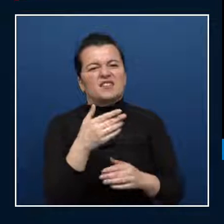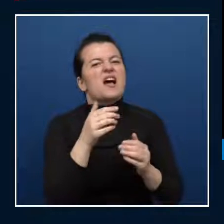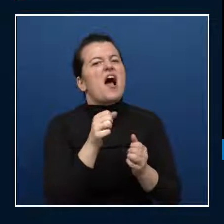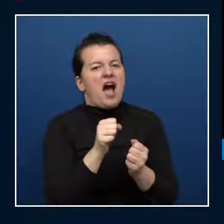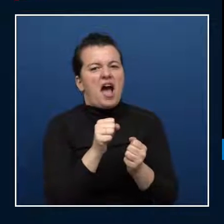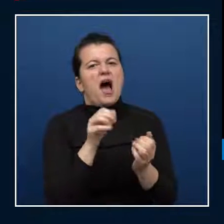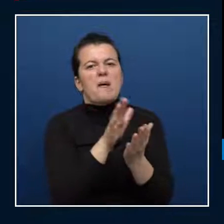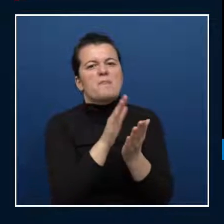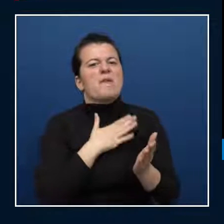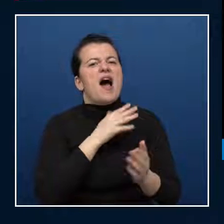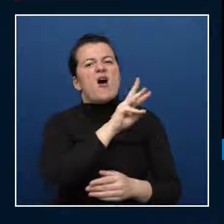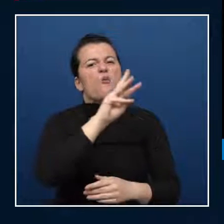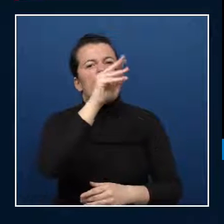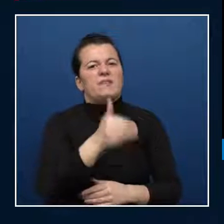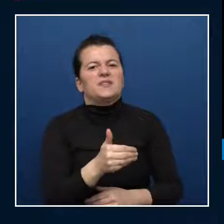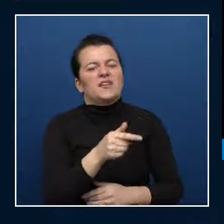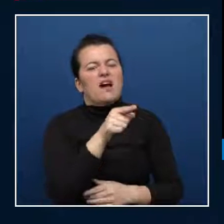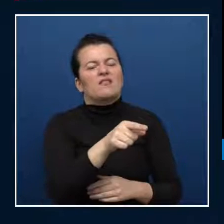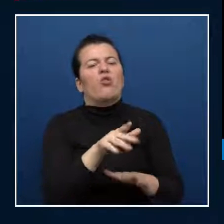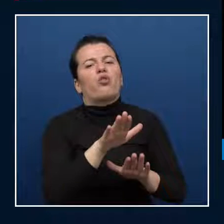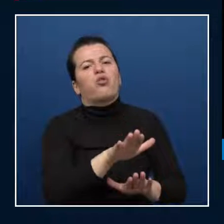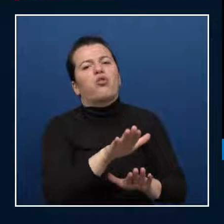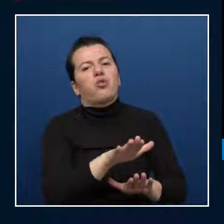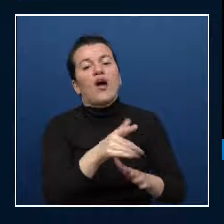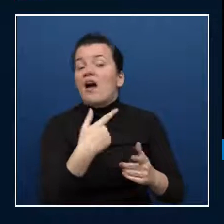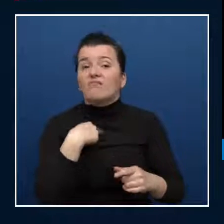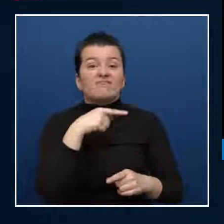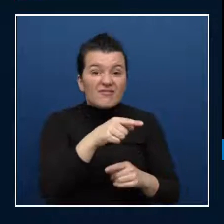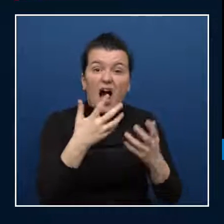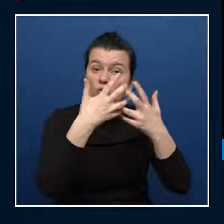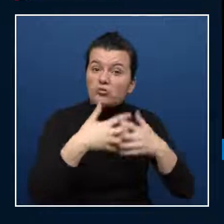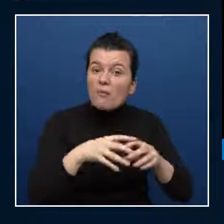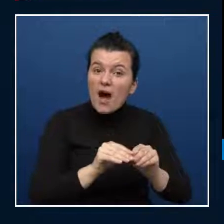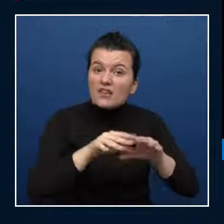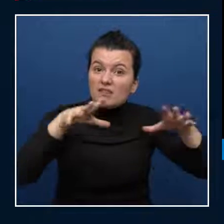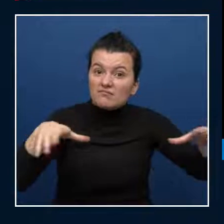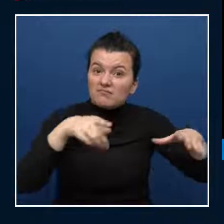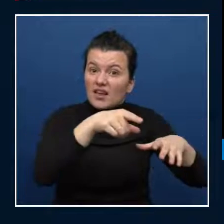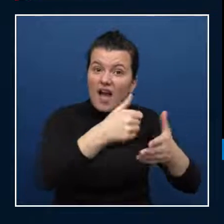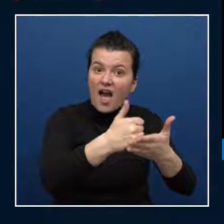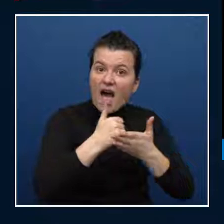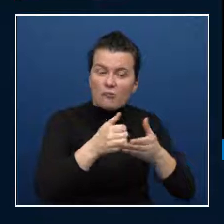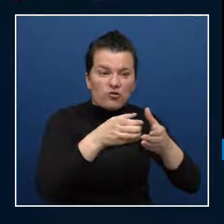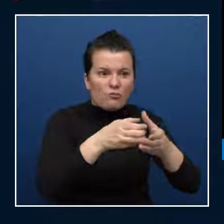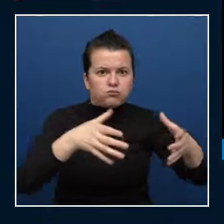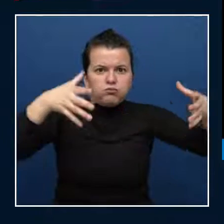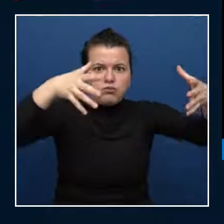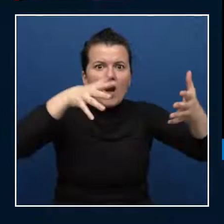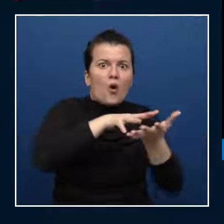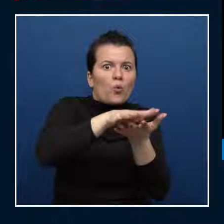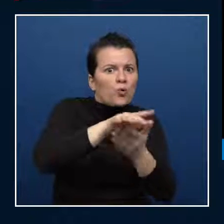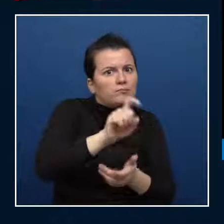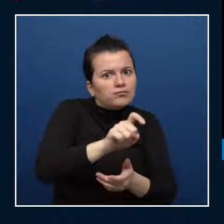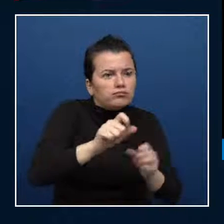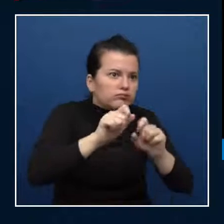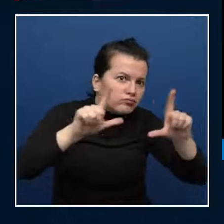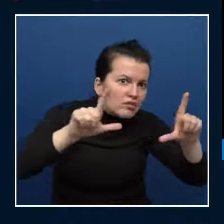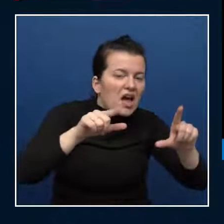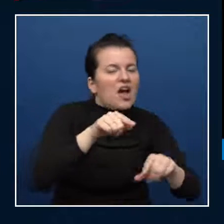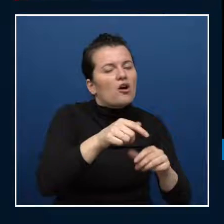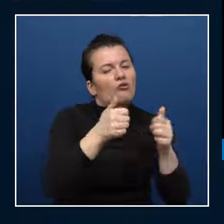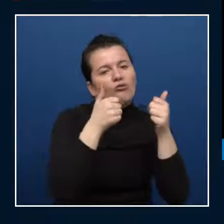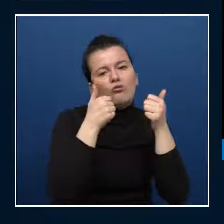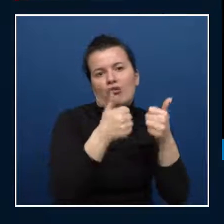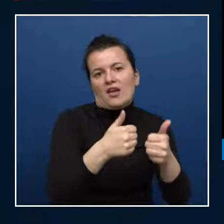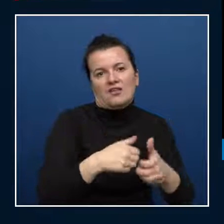website isn't scaling. Application Gateway can help you do that automatically. So again, that's a great feature and it stops the guessing